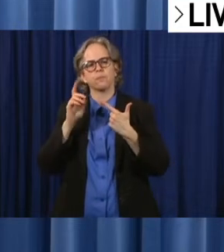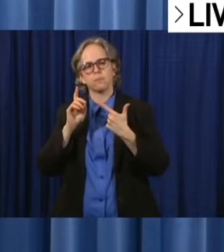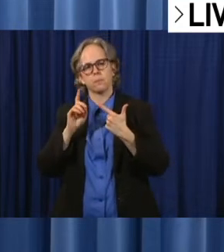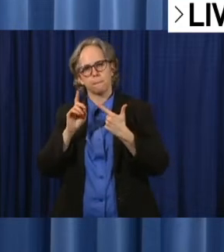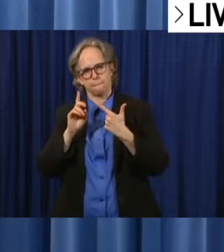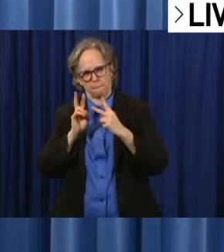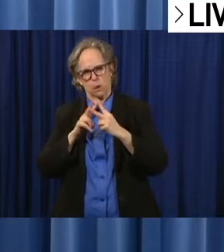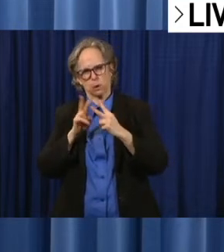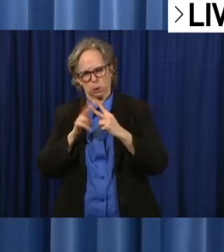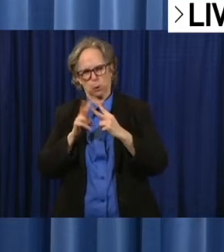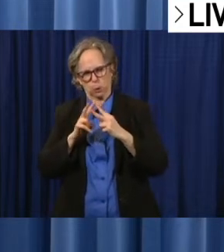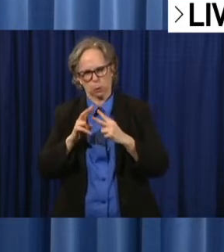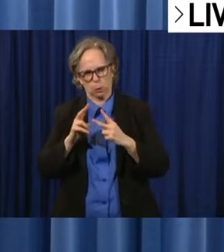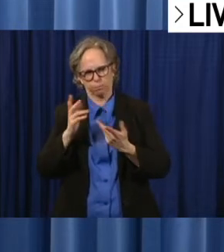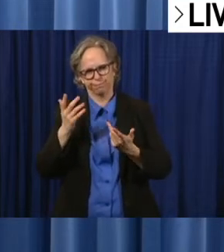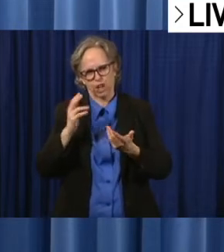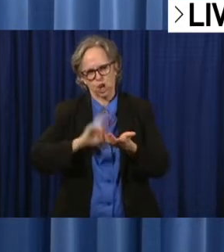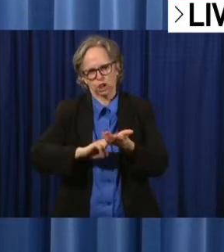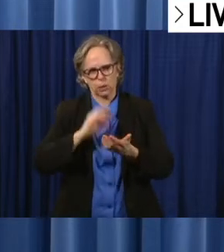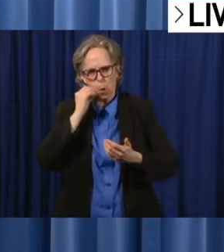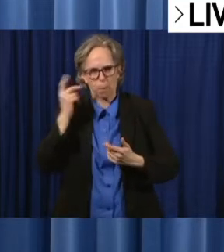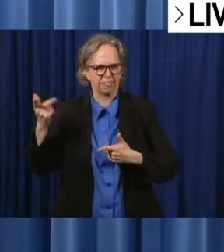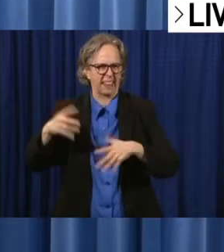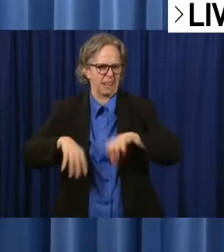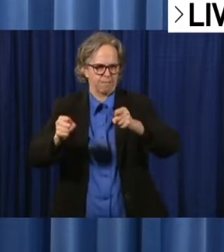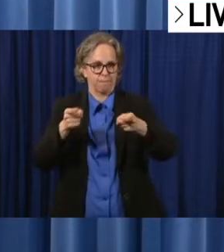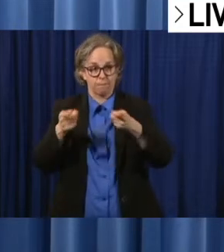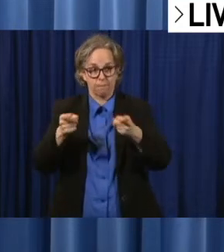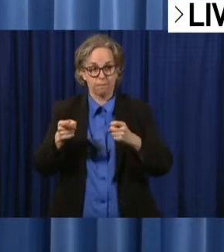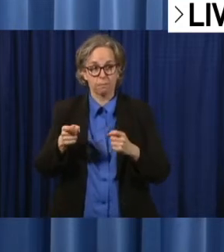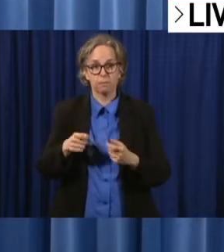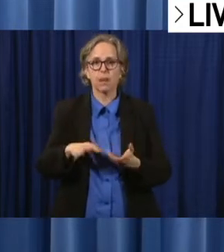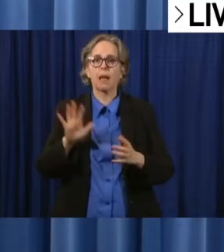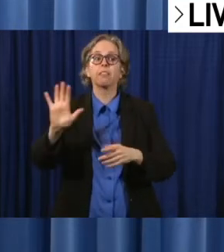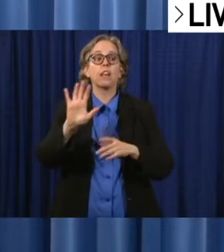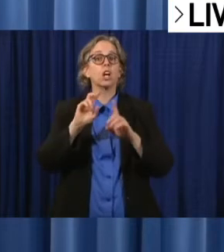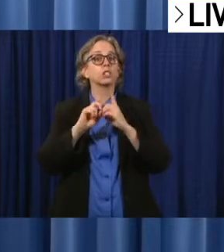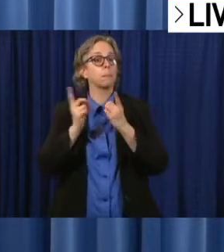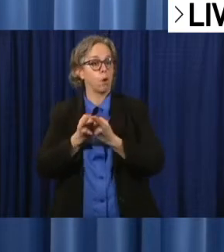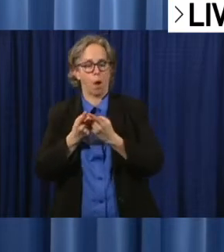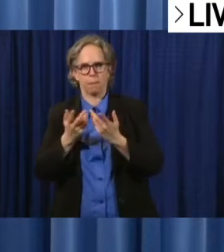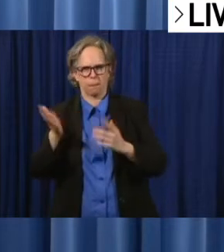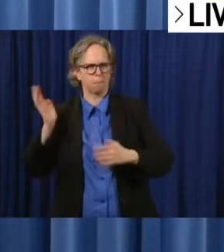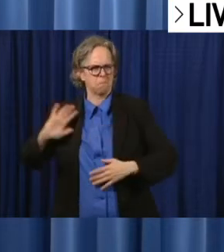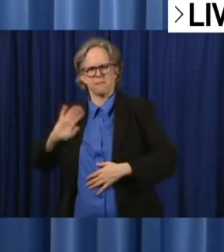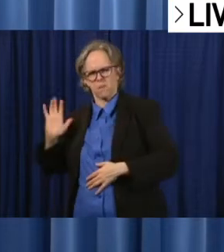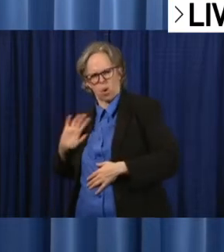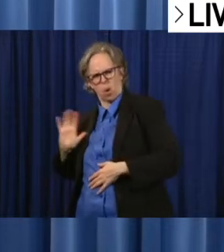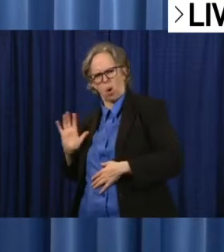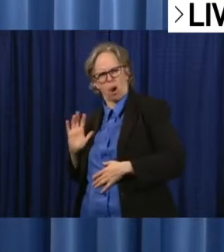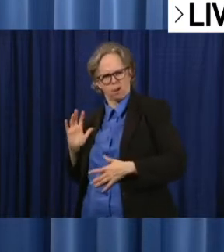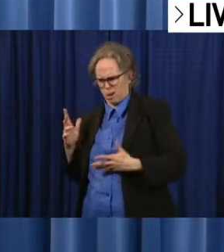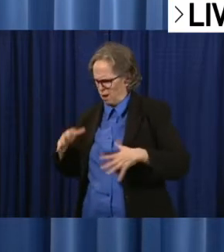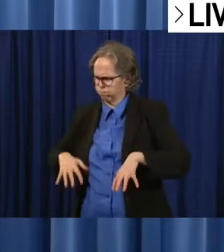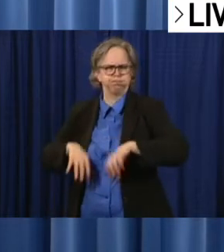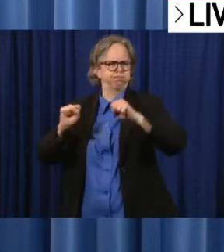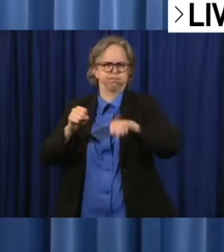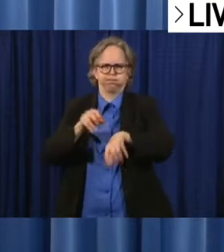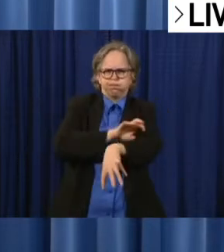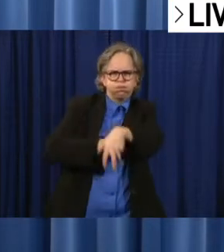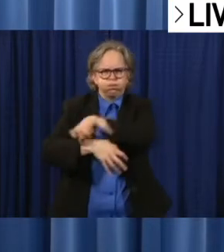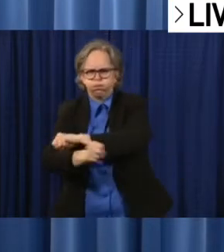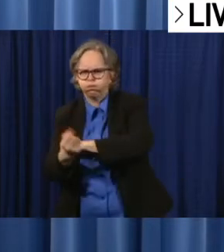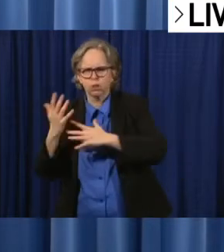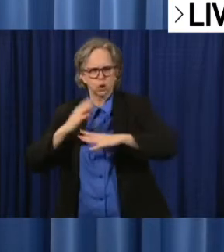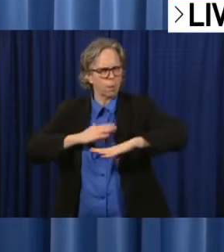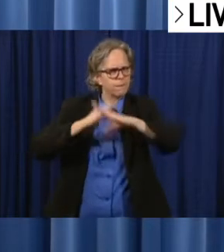Due to the department's proactive work, which really began in February to keep the virus out of these homes, we've